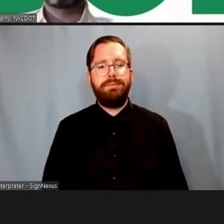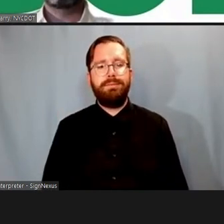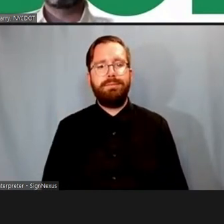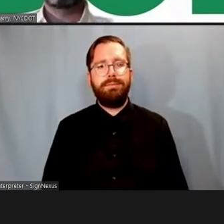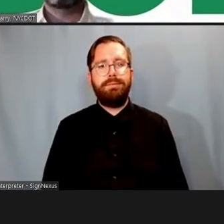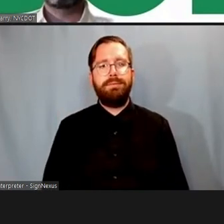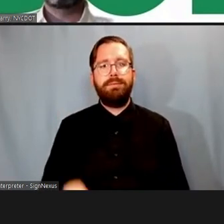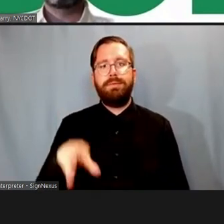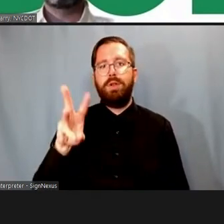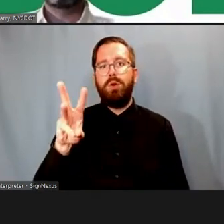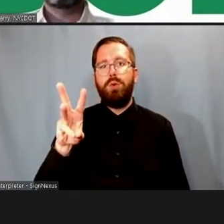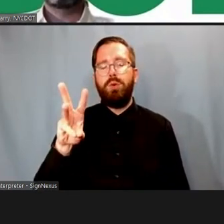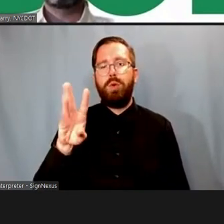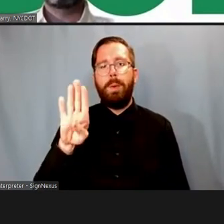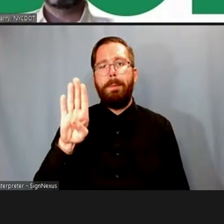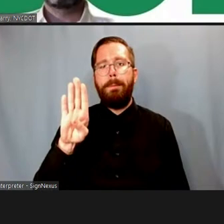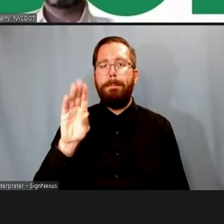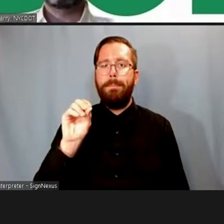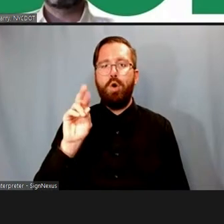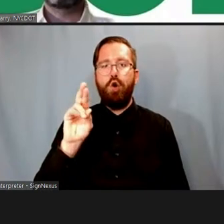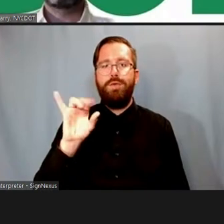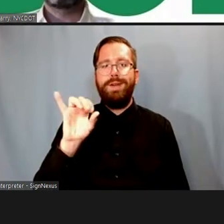borislav borisov